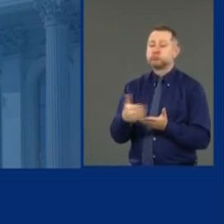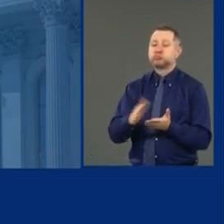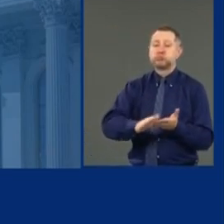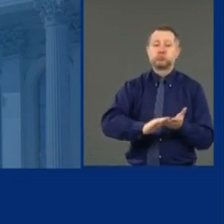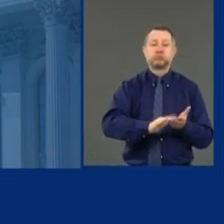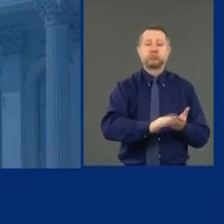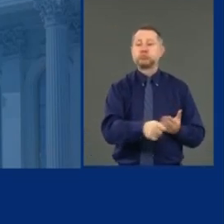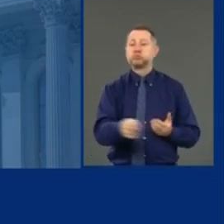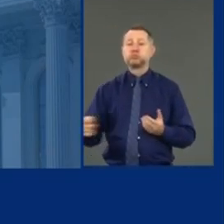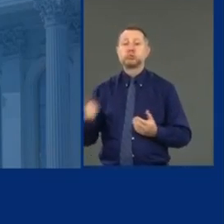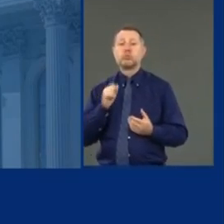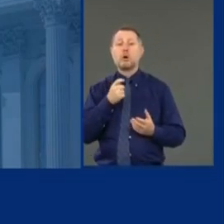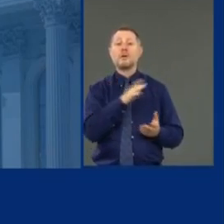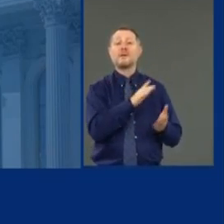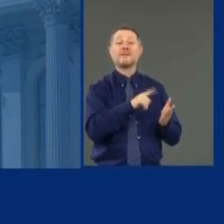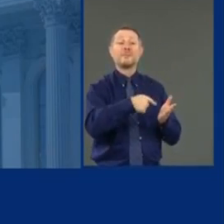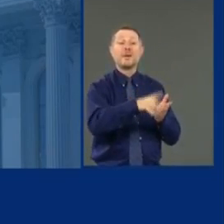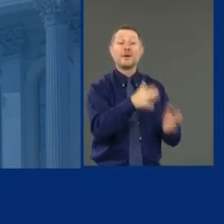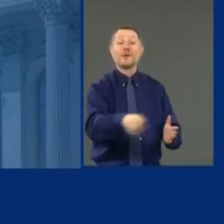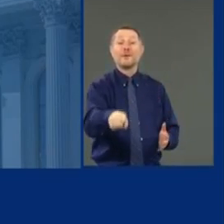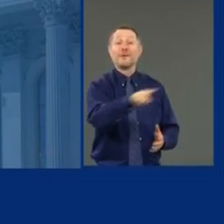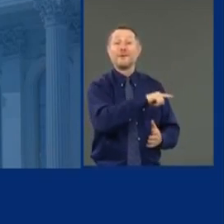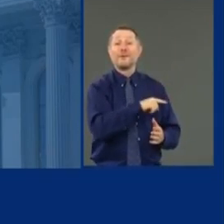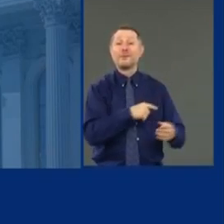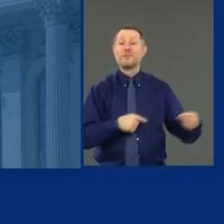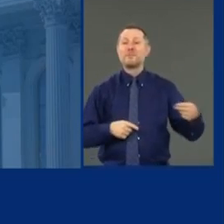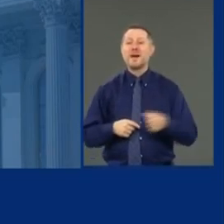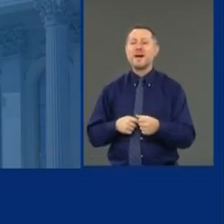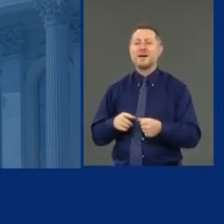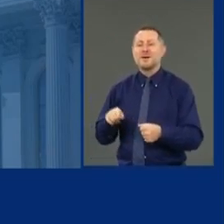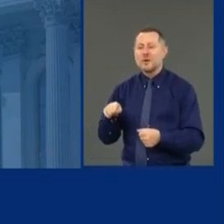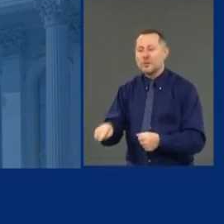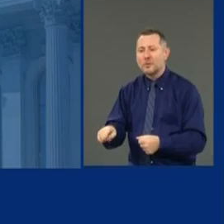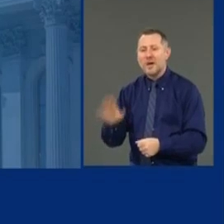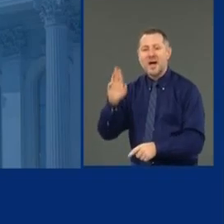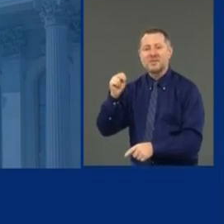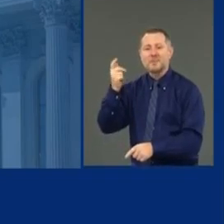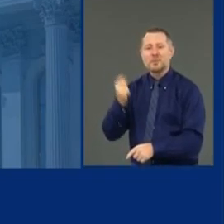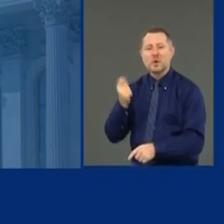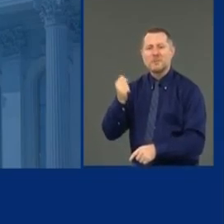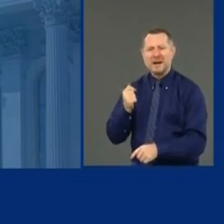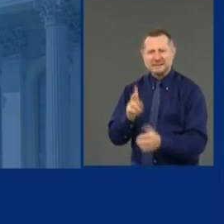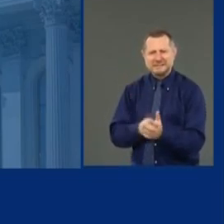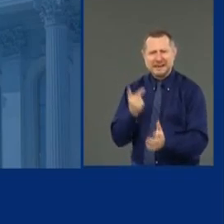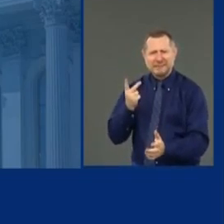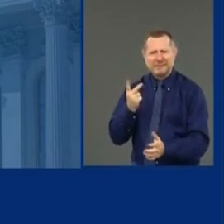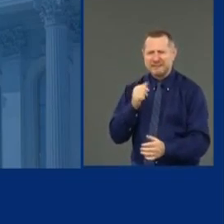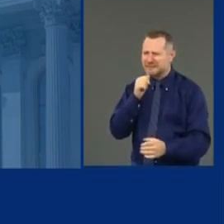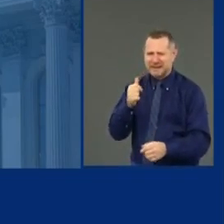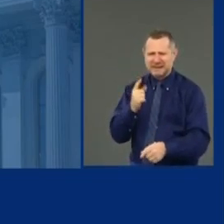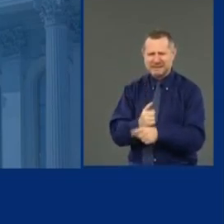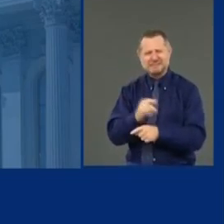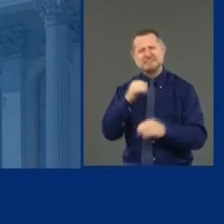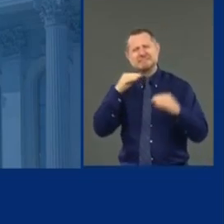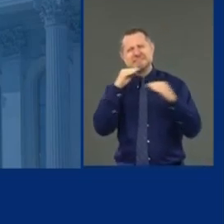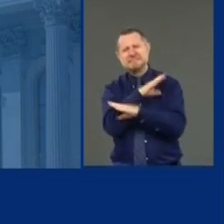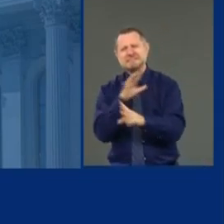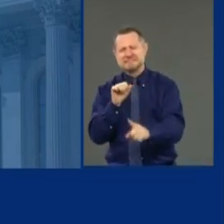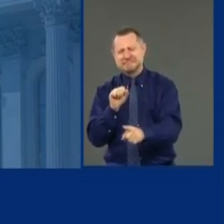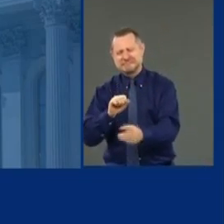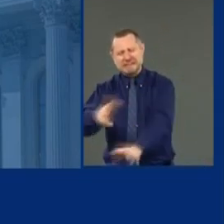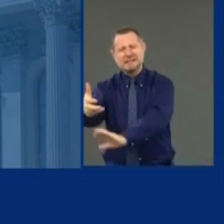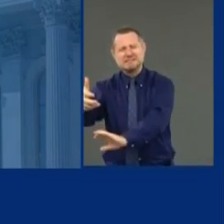off. That would be a scandal, right? Well, if they don't stop it, it's going to happen here. And if they were